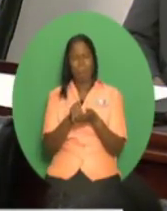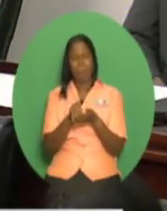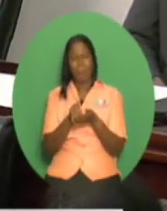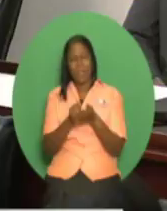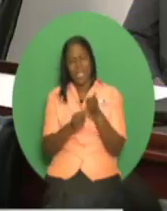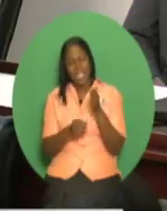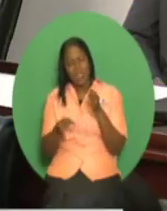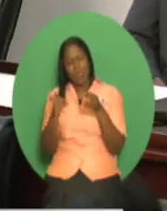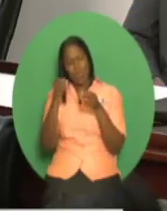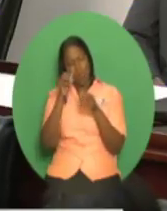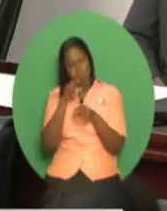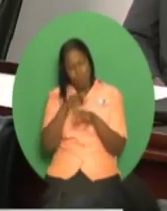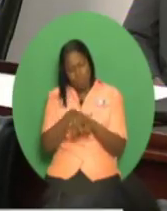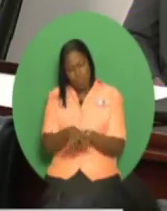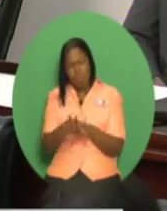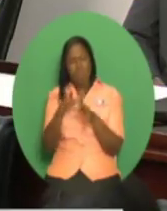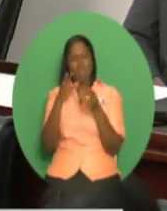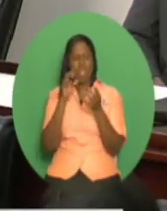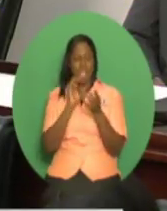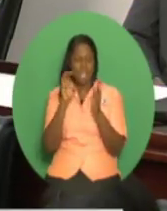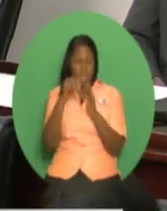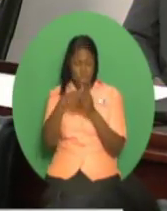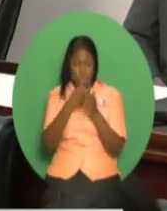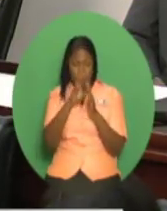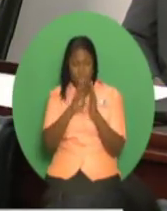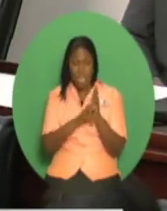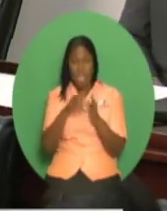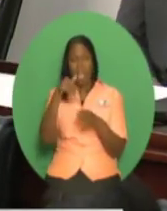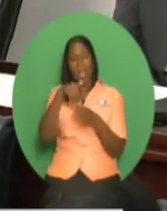the secondary school. So as much